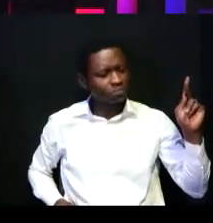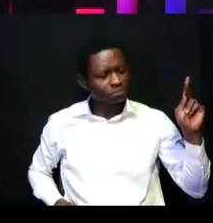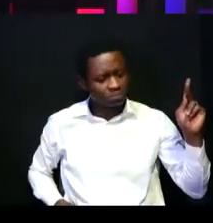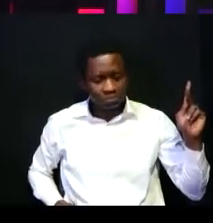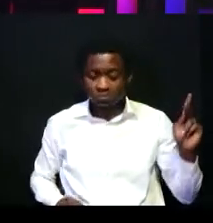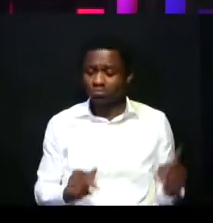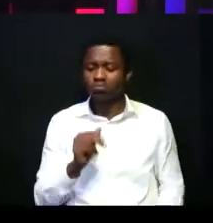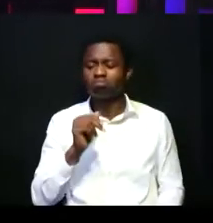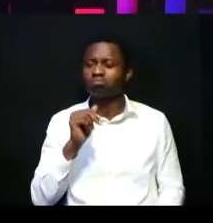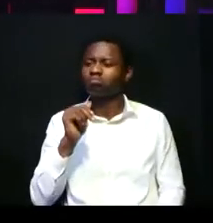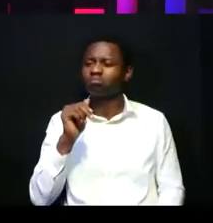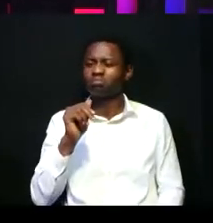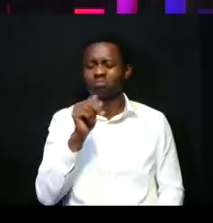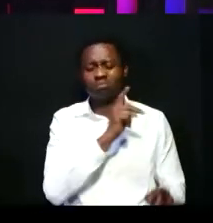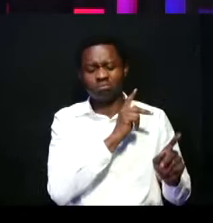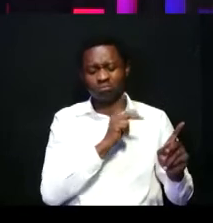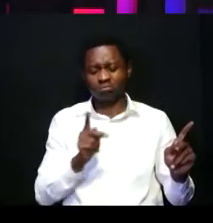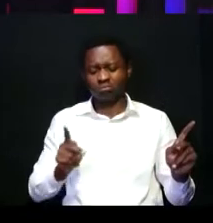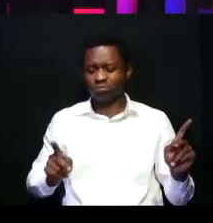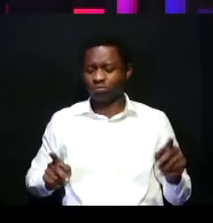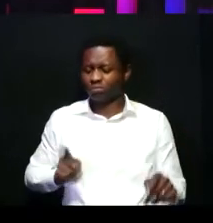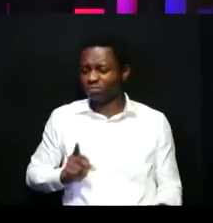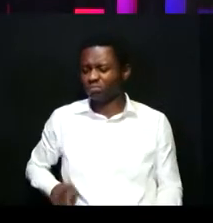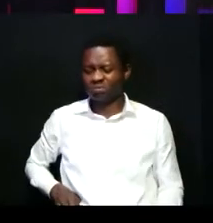sewo o hibia